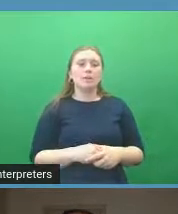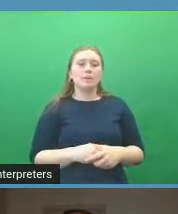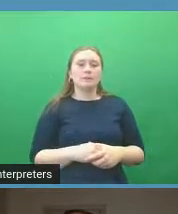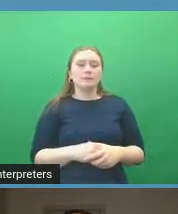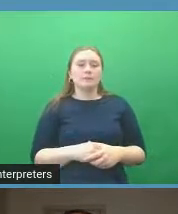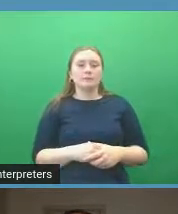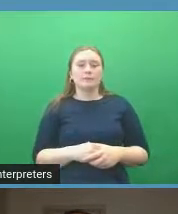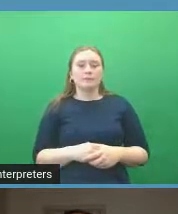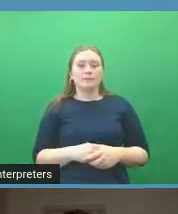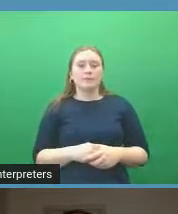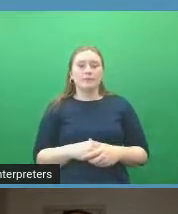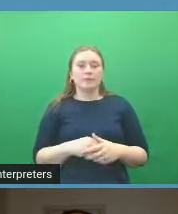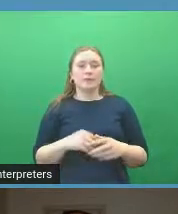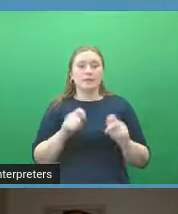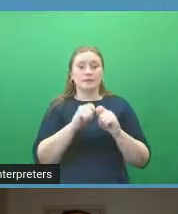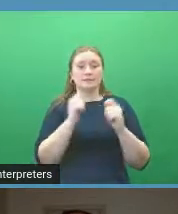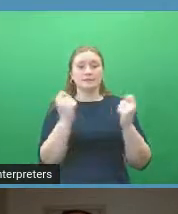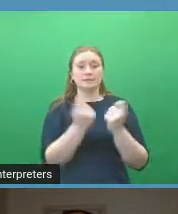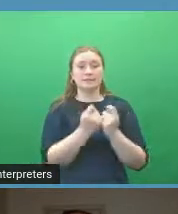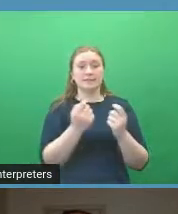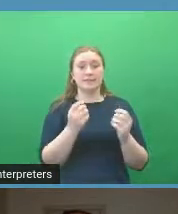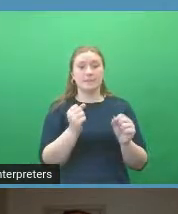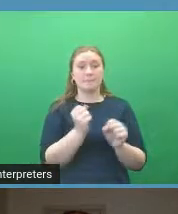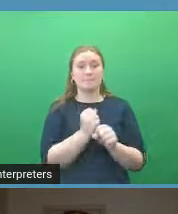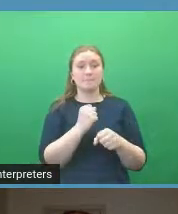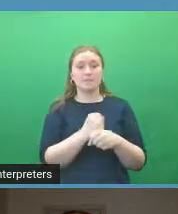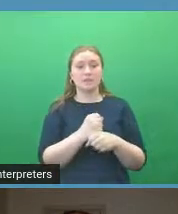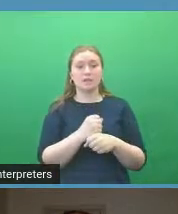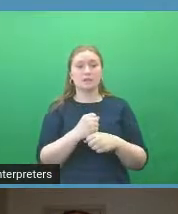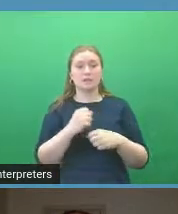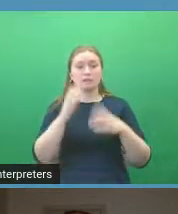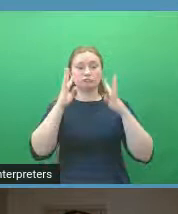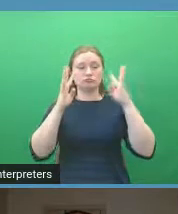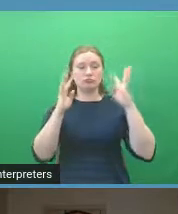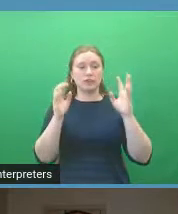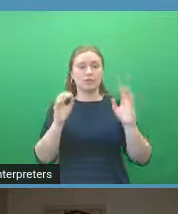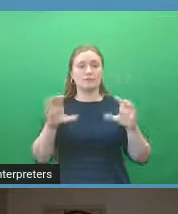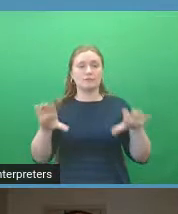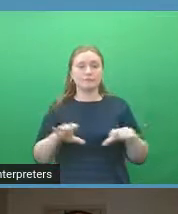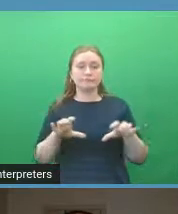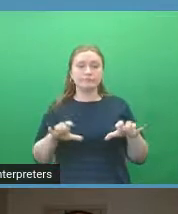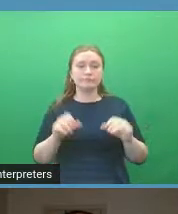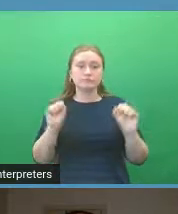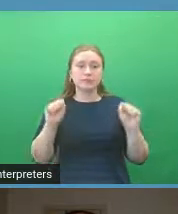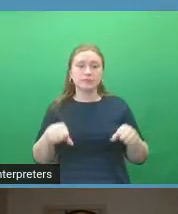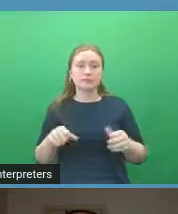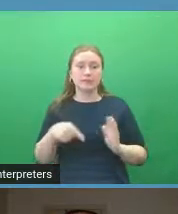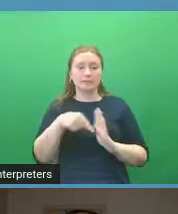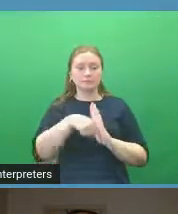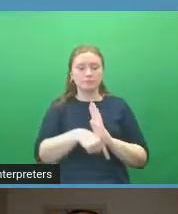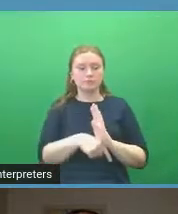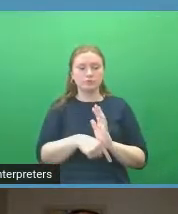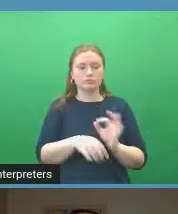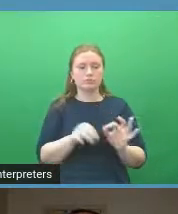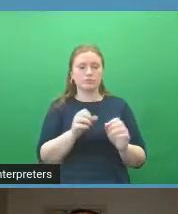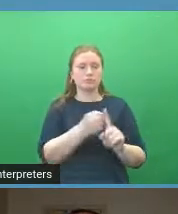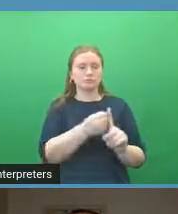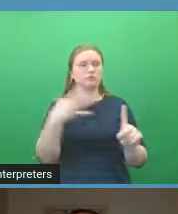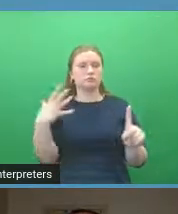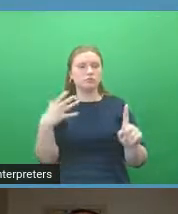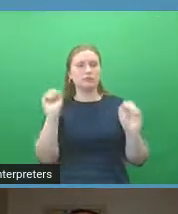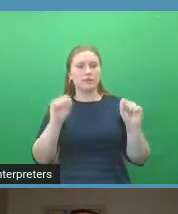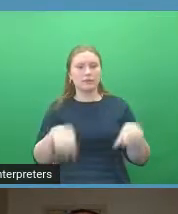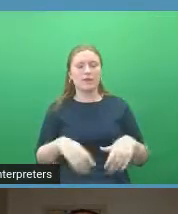called Team Building Activities and Icebreakers for the Virtual Environment that goes into greater detail. I encourage you to look